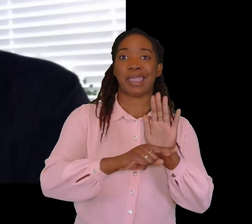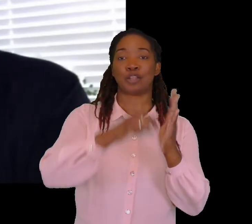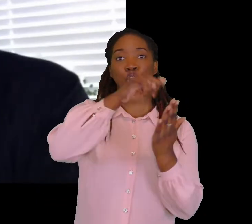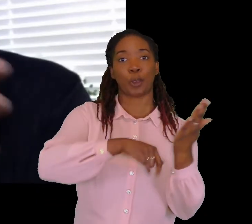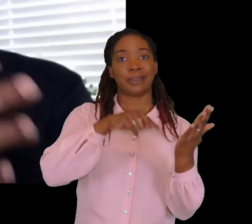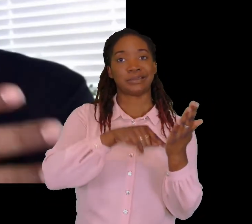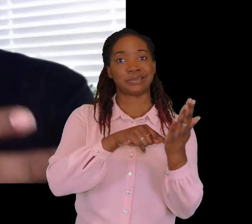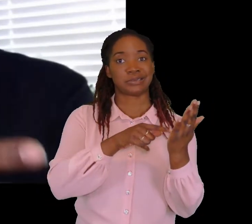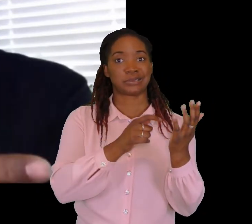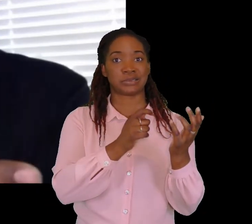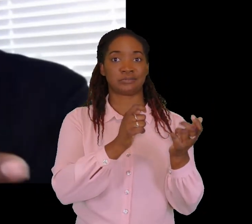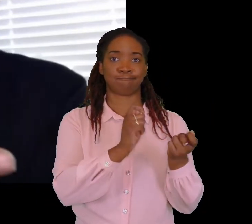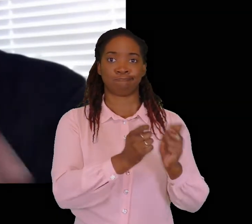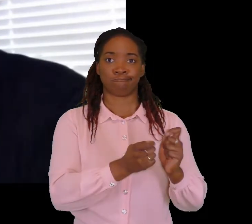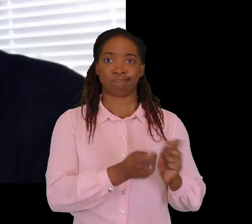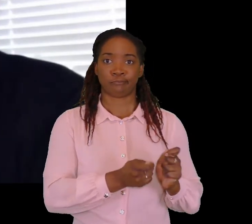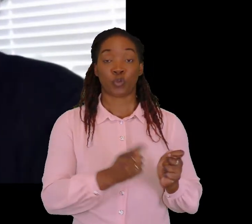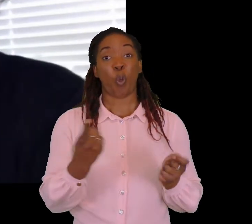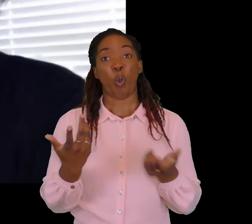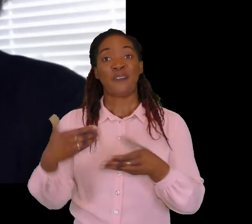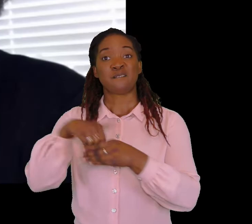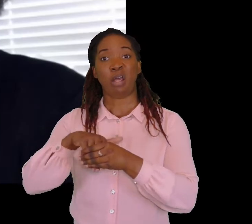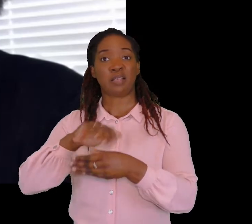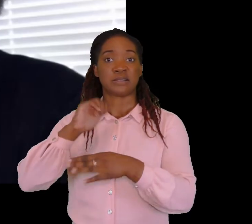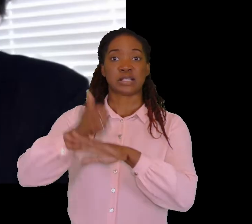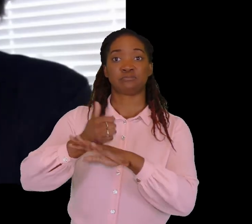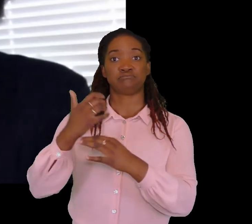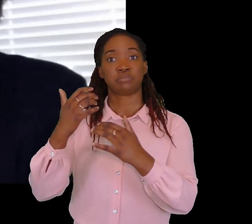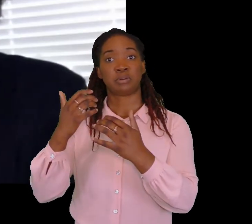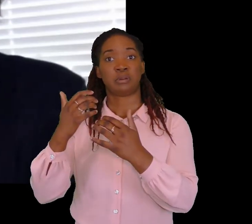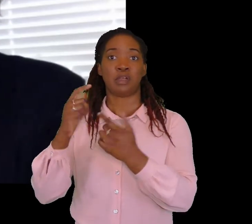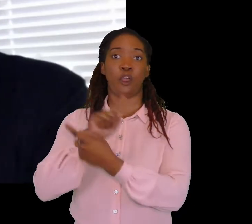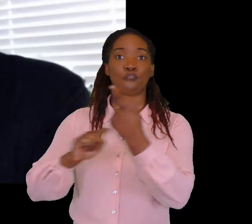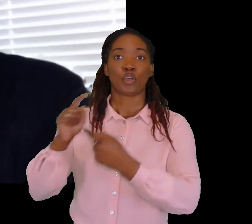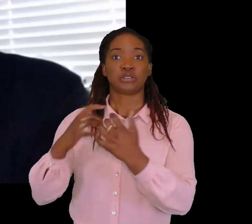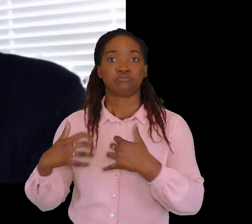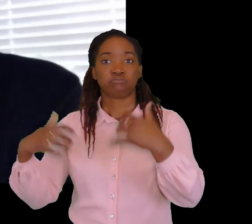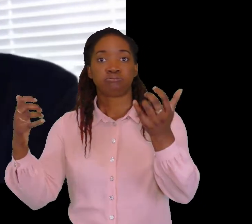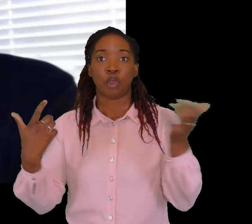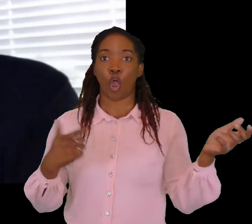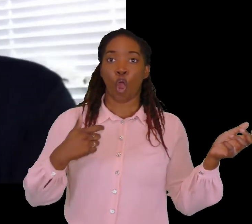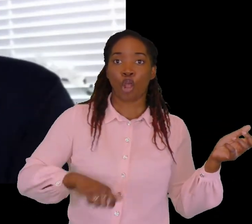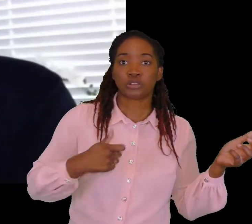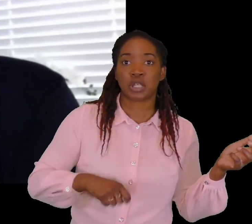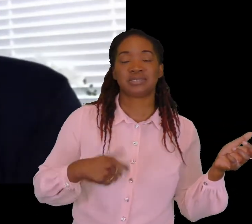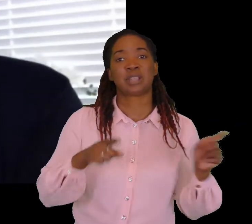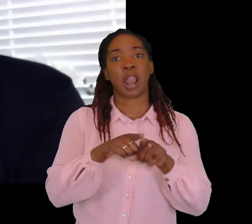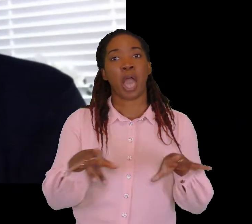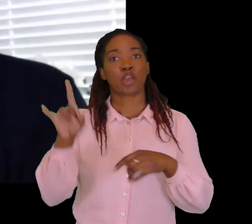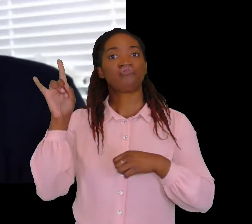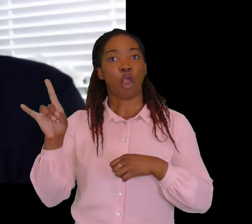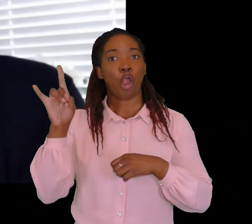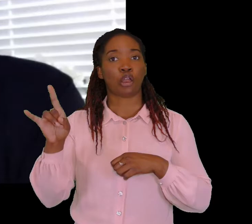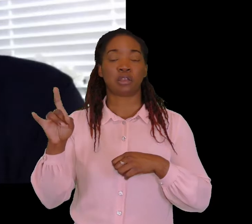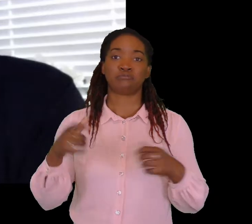And sometimes maybe even involved in setting up conferences or concerts, like Rock Against Racism concerts, or